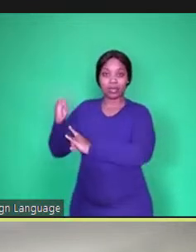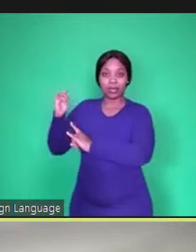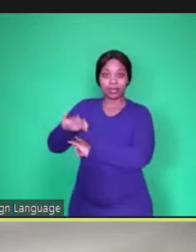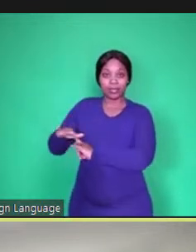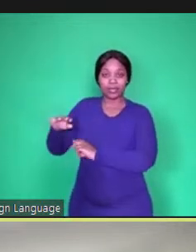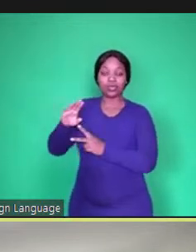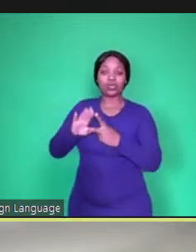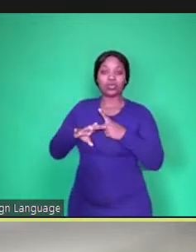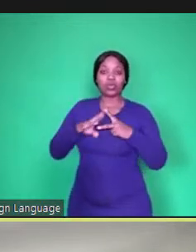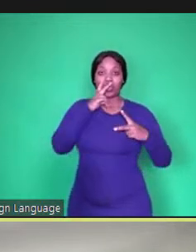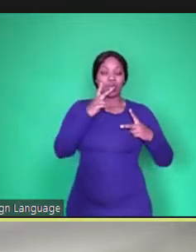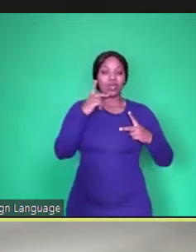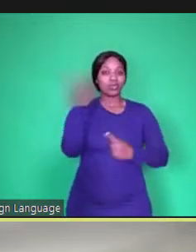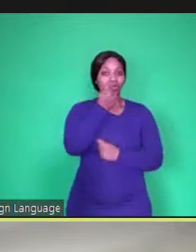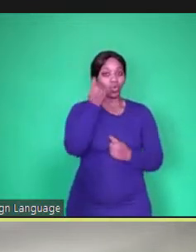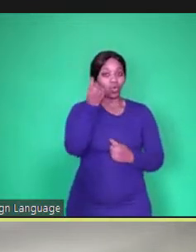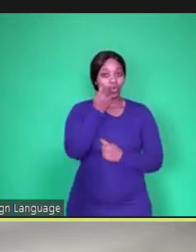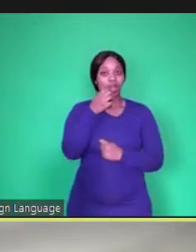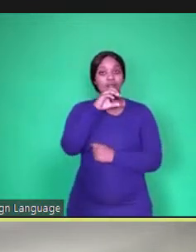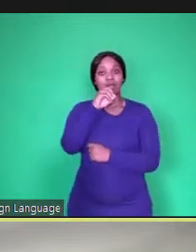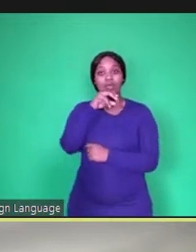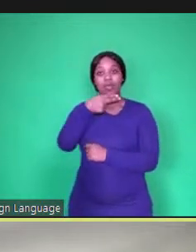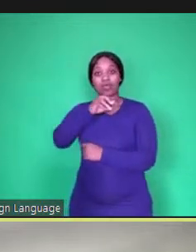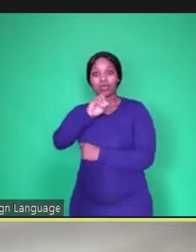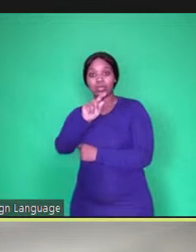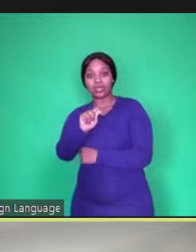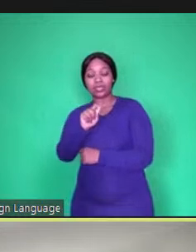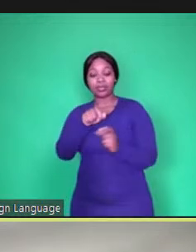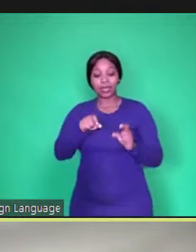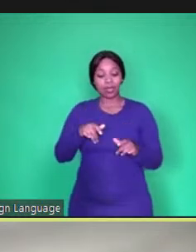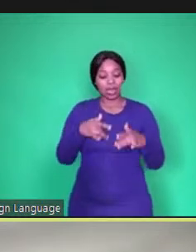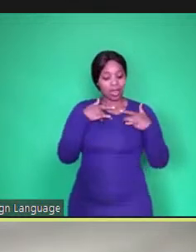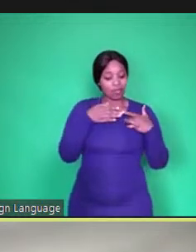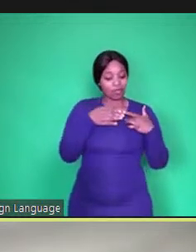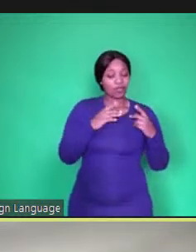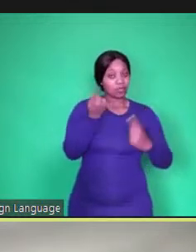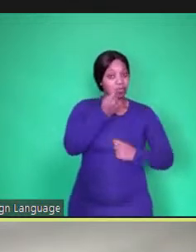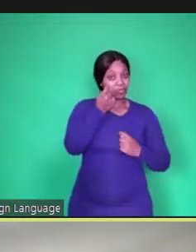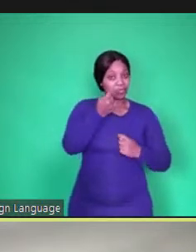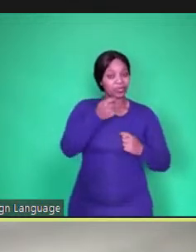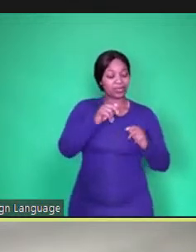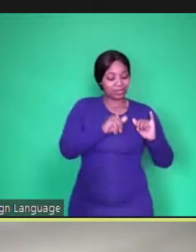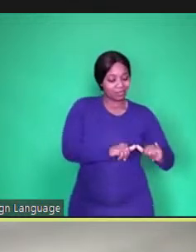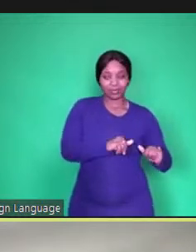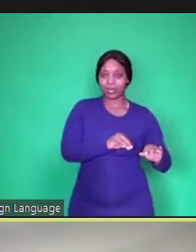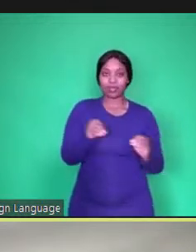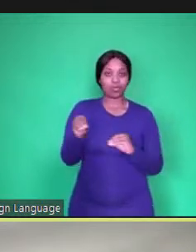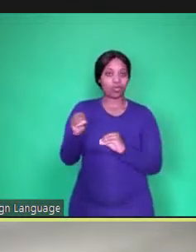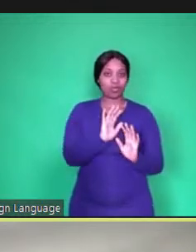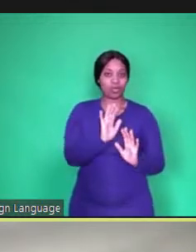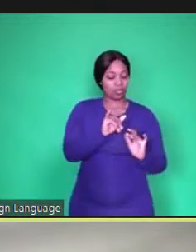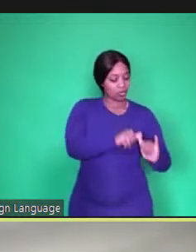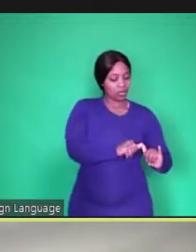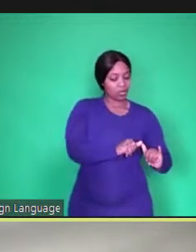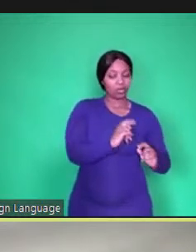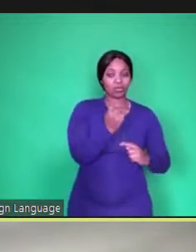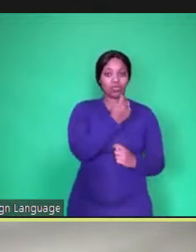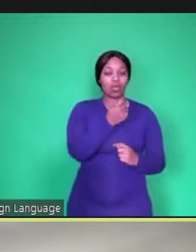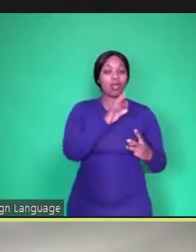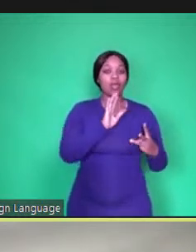rural cohort, and this is people who were rural and remained rural in all 5 waves, and then the rural to